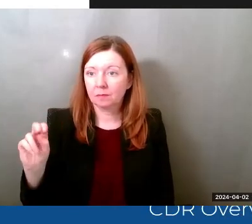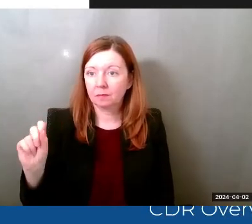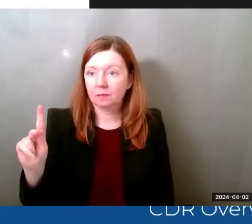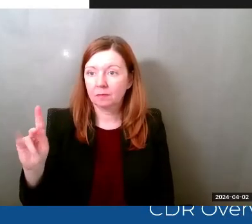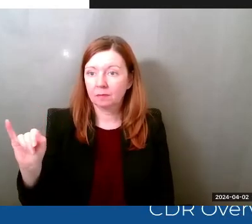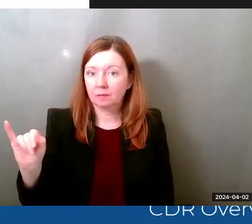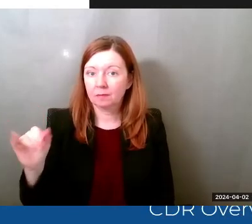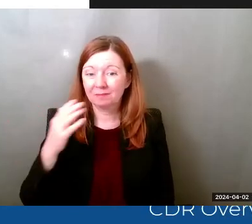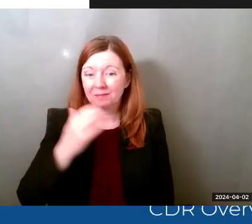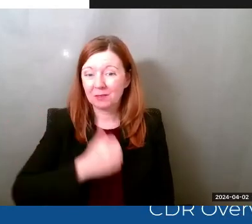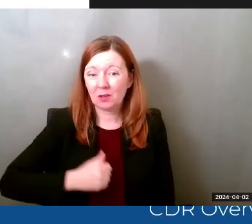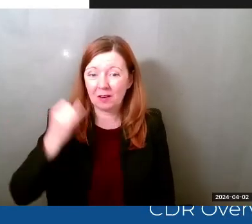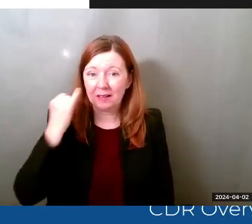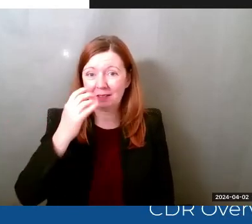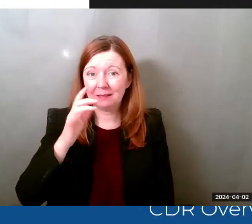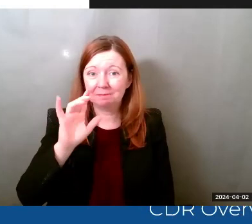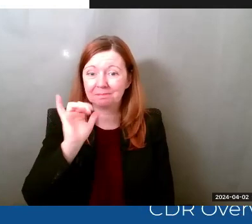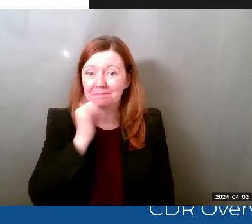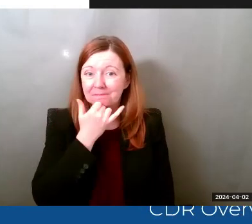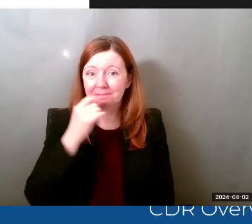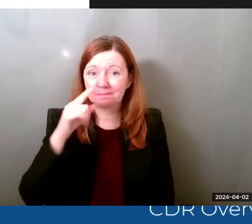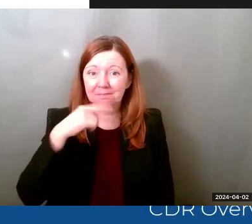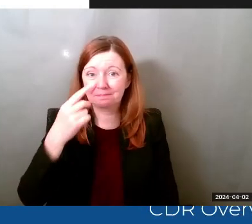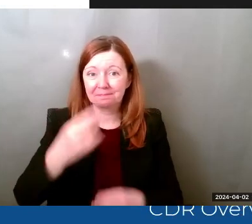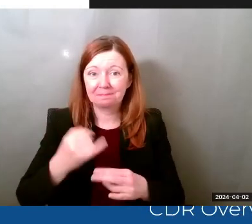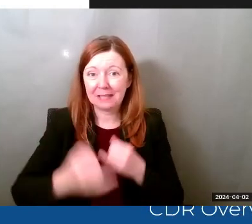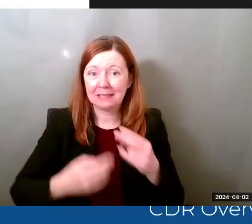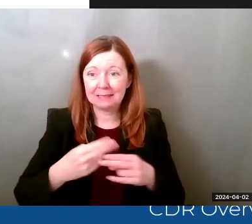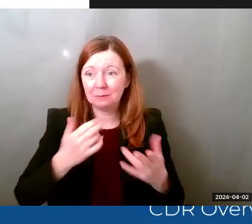Stepanski. Sorry for botching your last name.